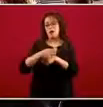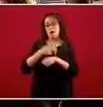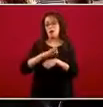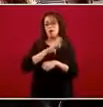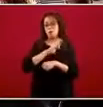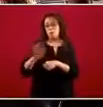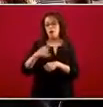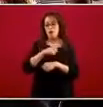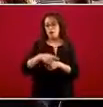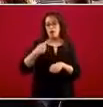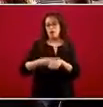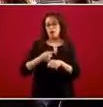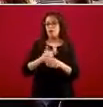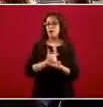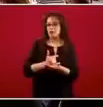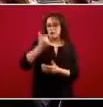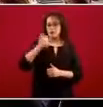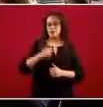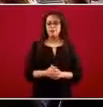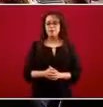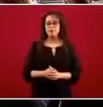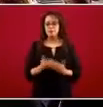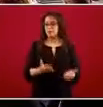higher risk of contagion.